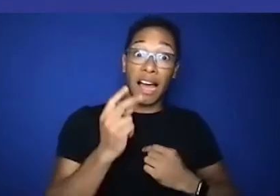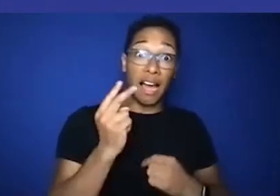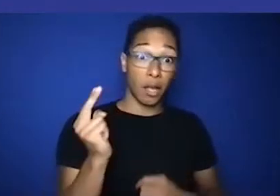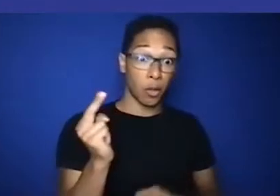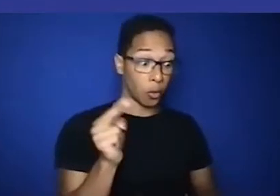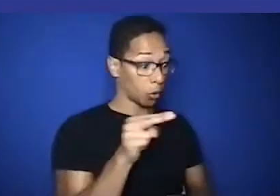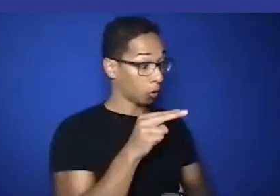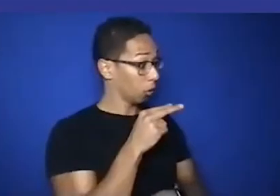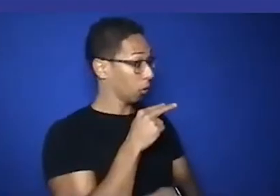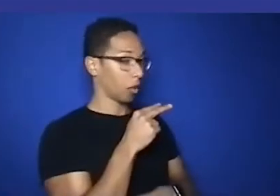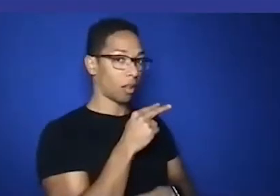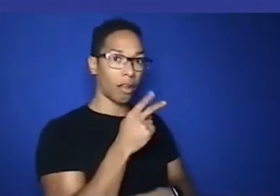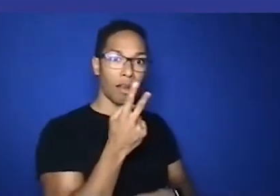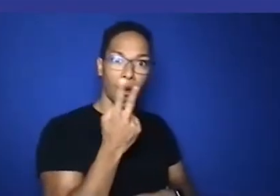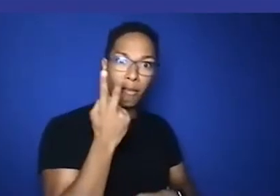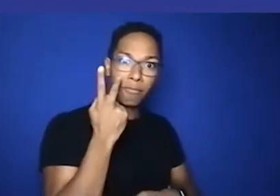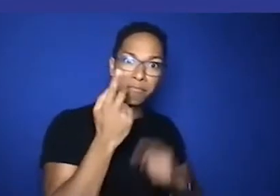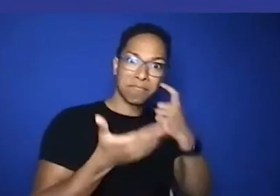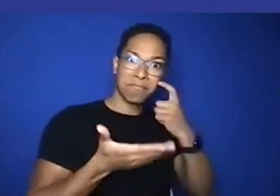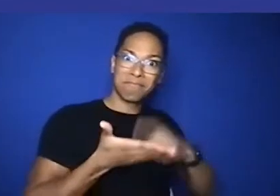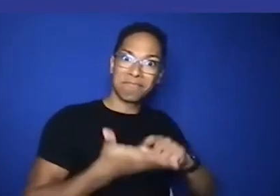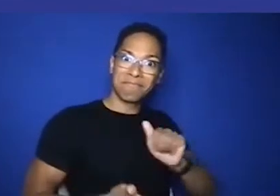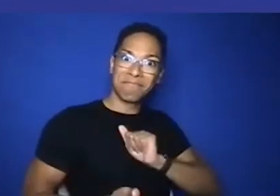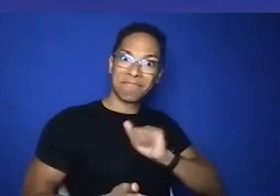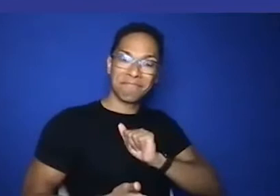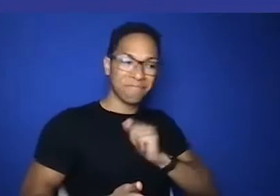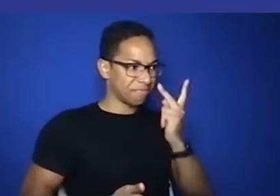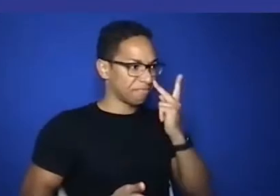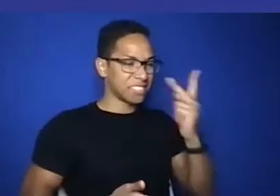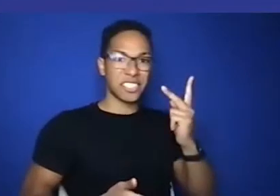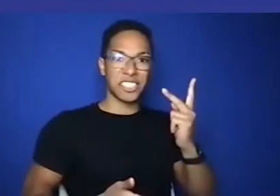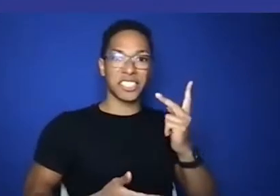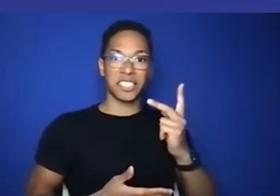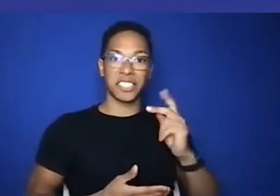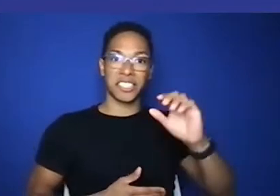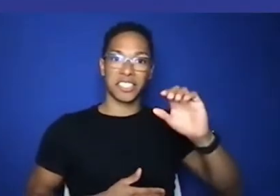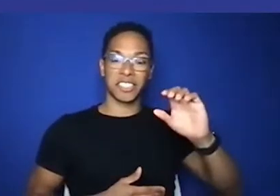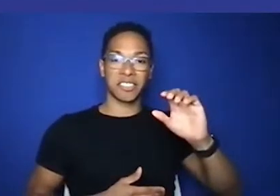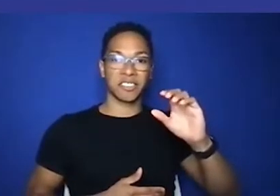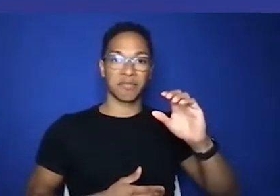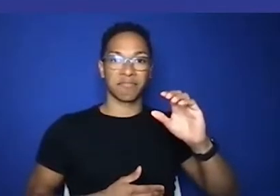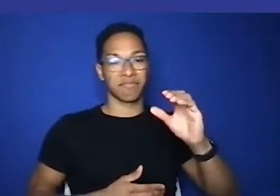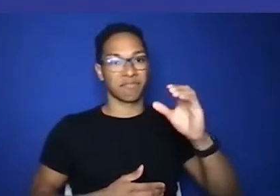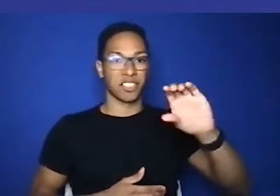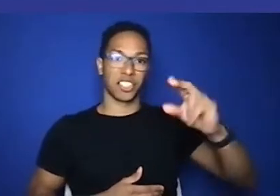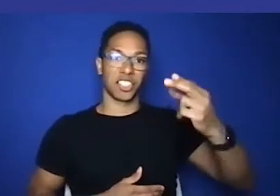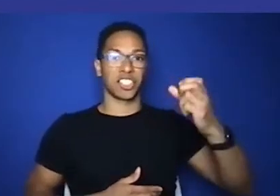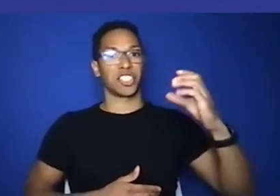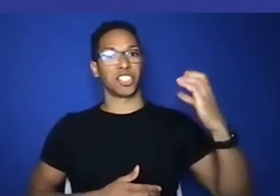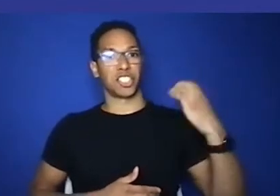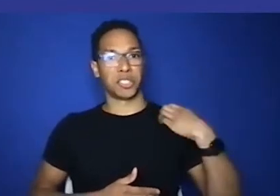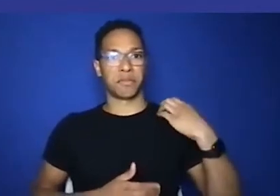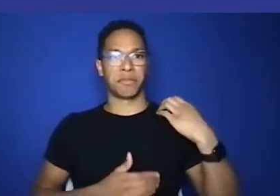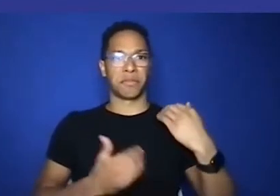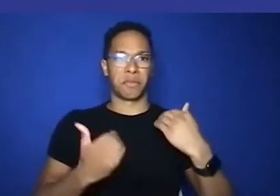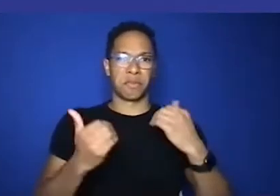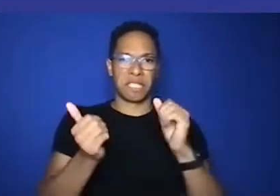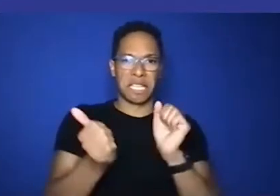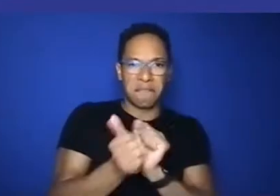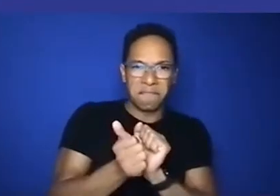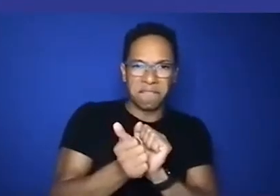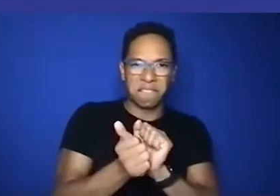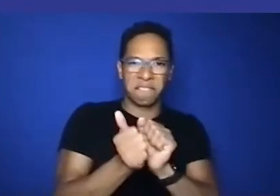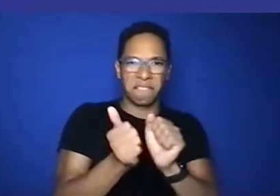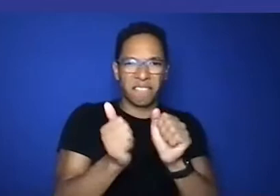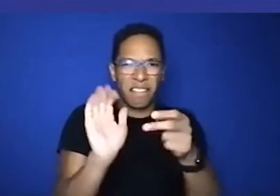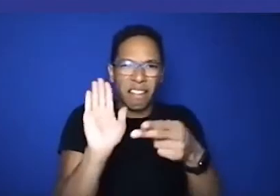at some chief cuffs and collars that were on a mannequin, and I looked down at the label, this little tiny